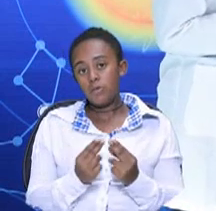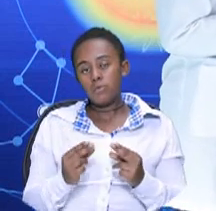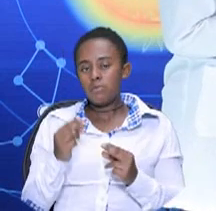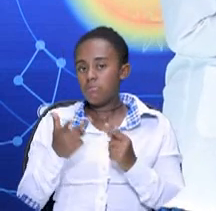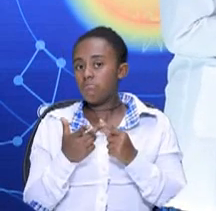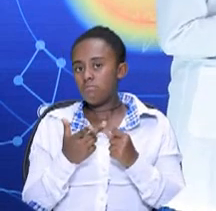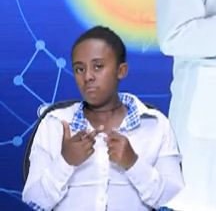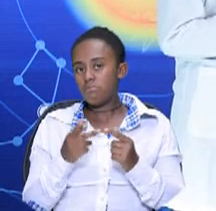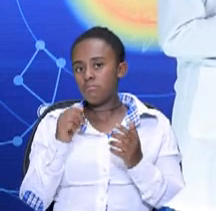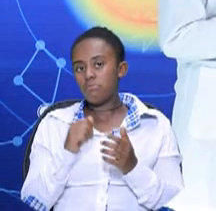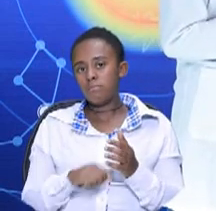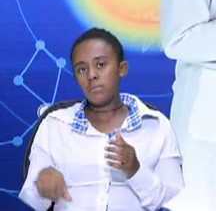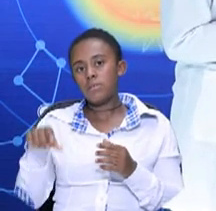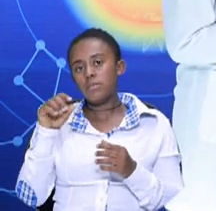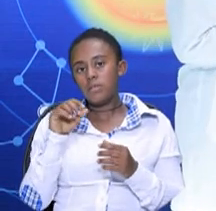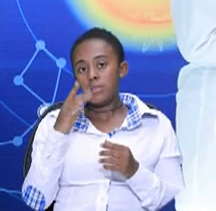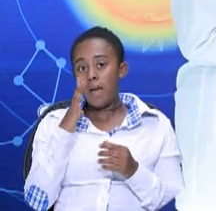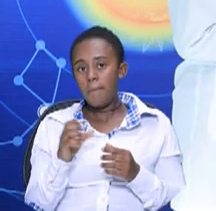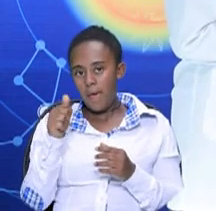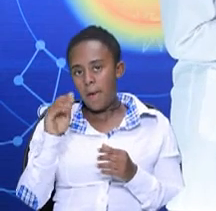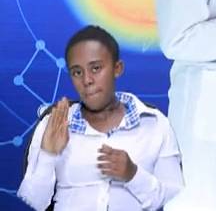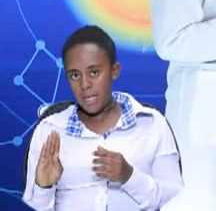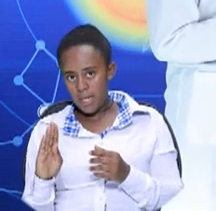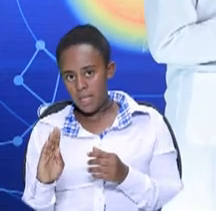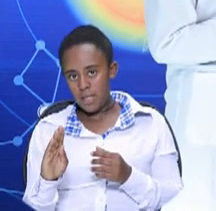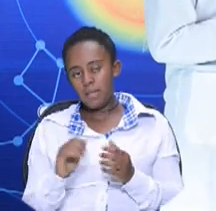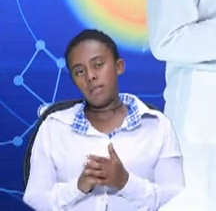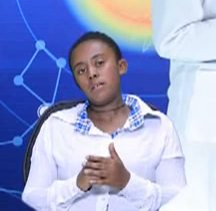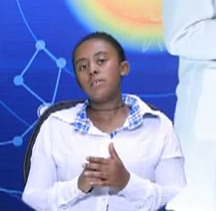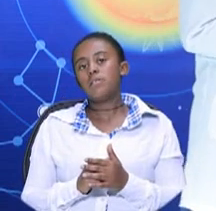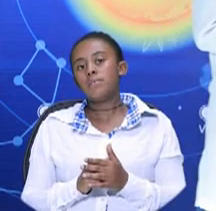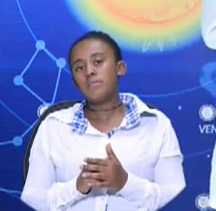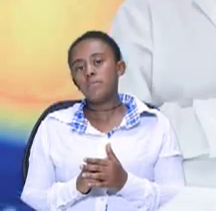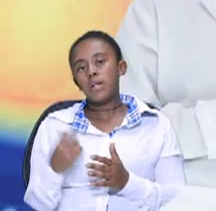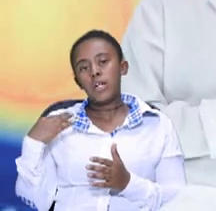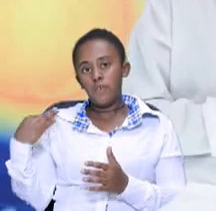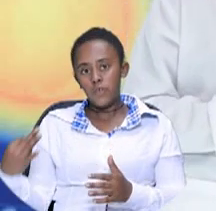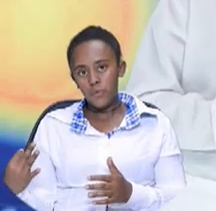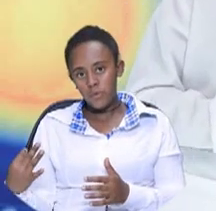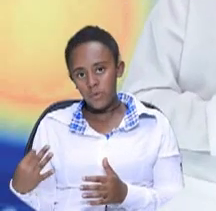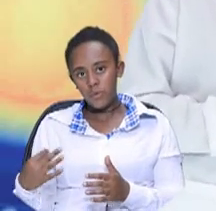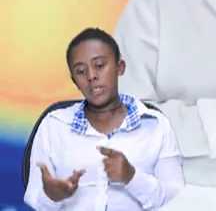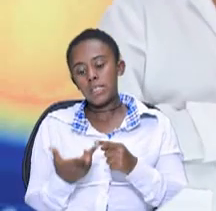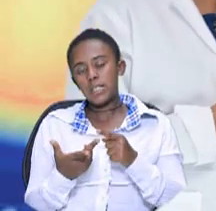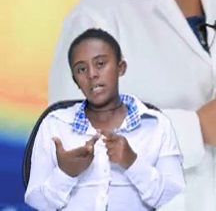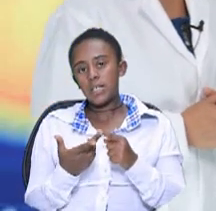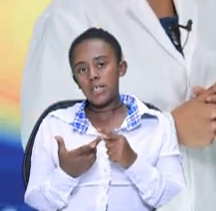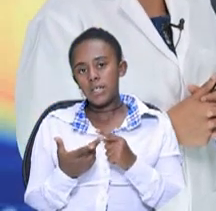group, that is type AB blood group. Type AB blood group individuals are the